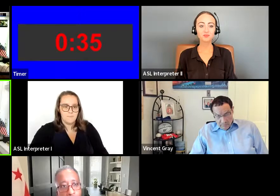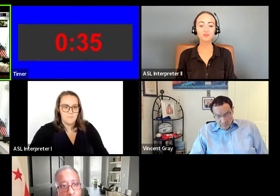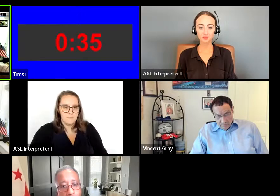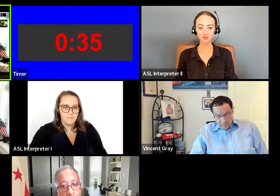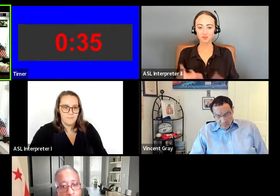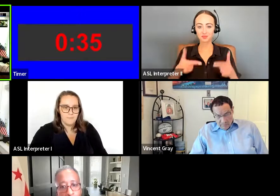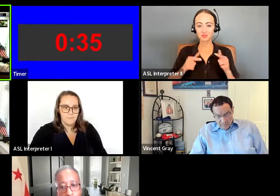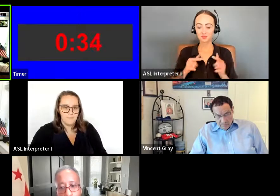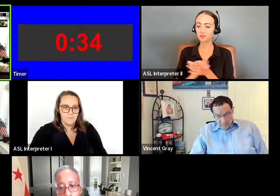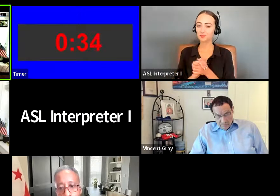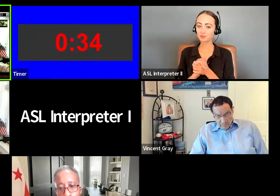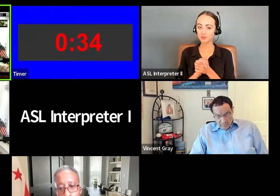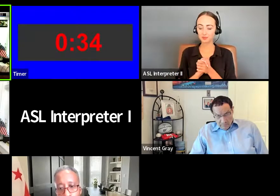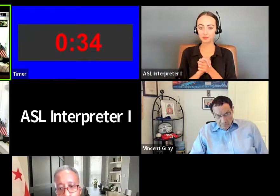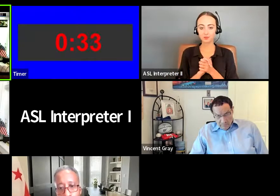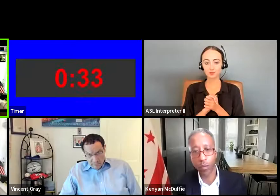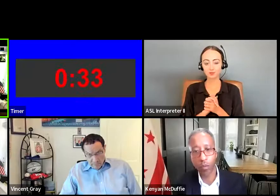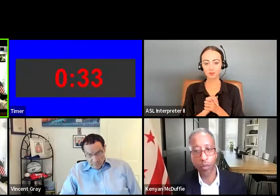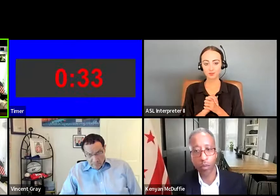Thank you, Councilmember.